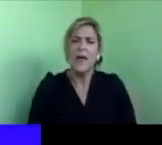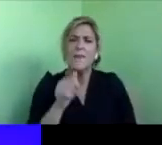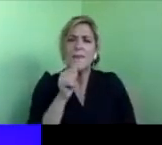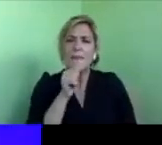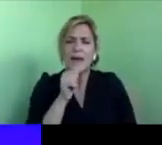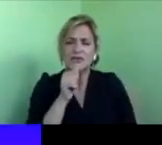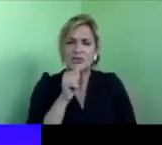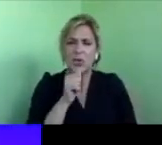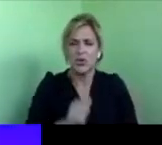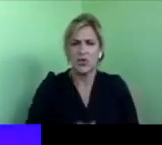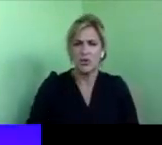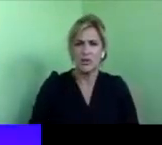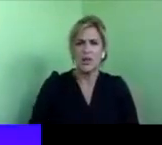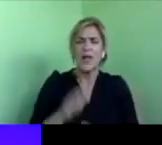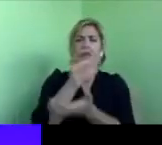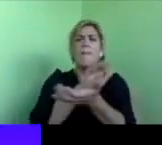Marriage.